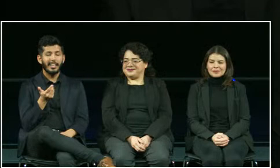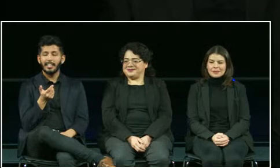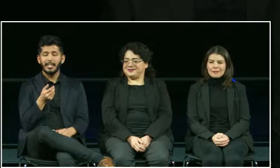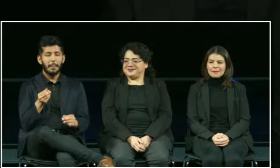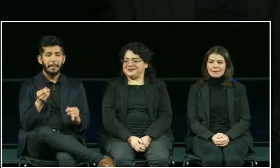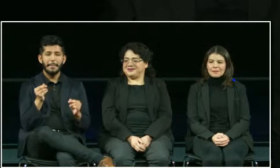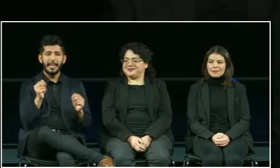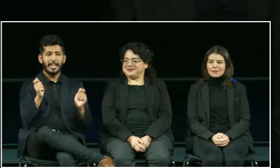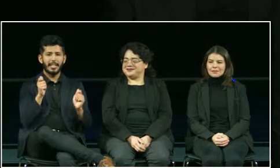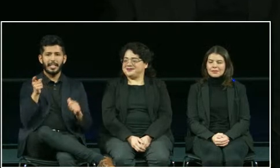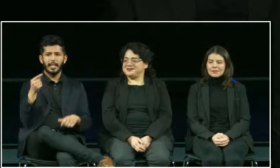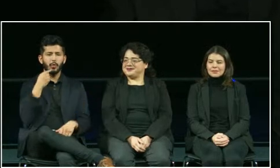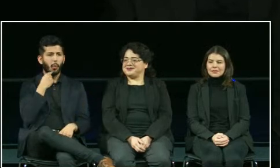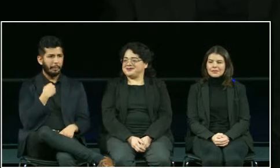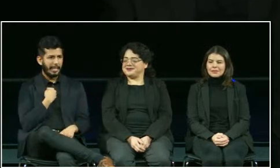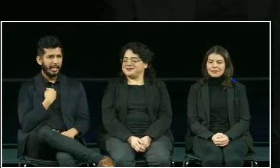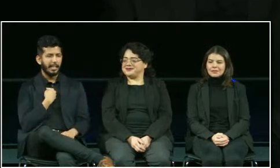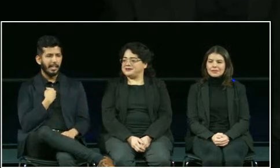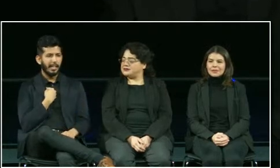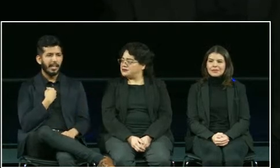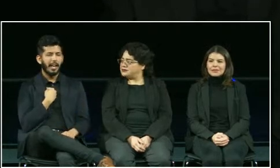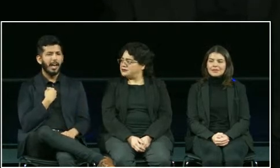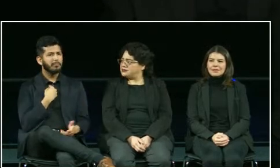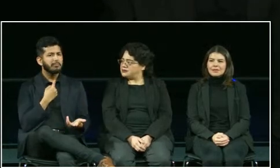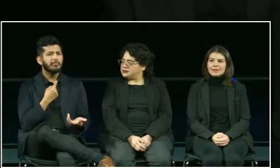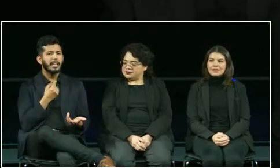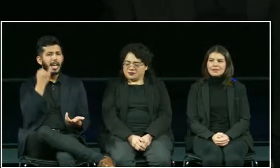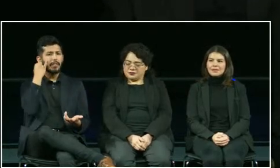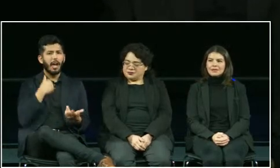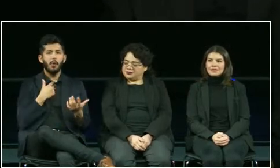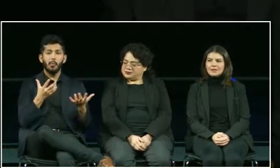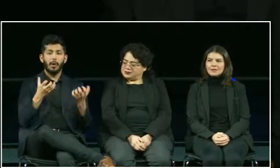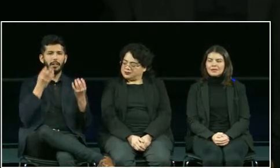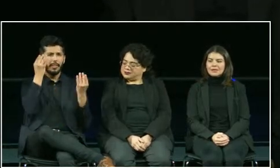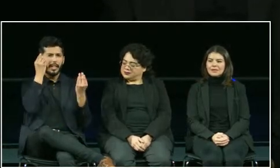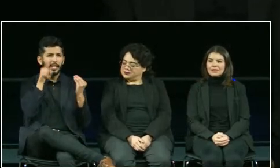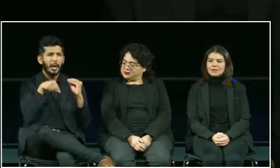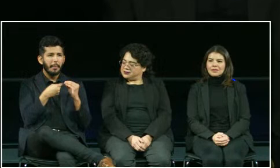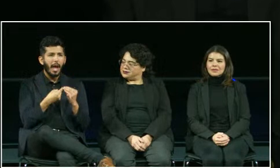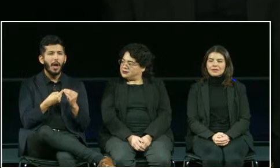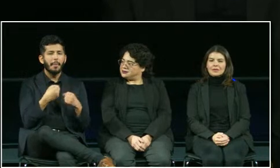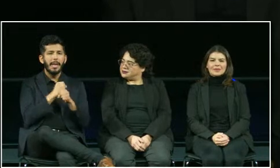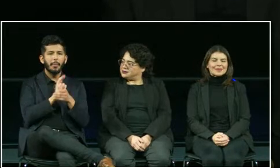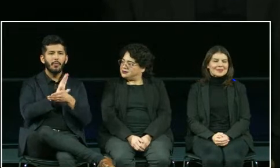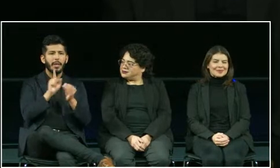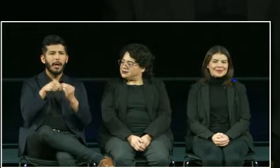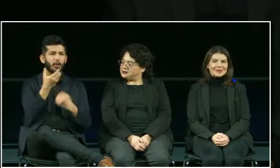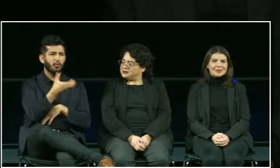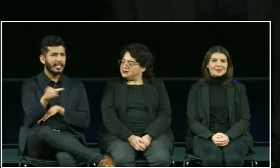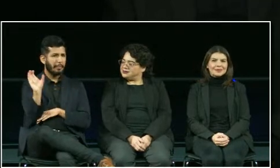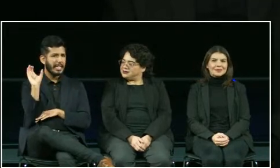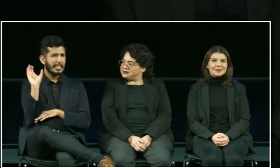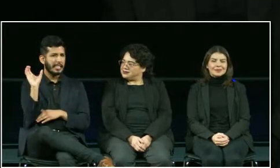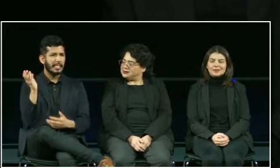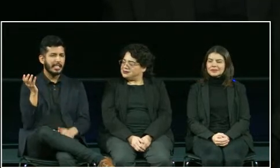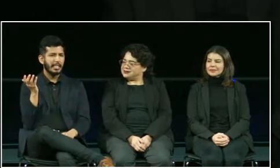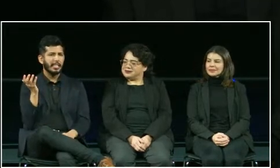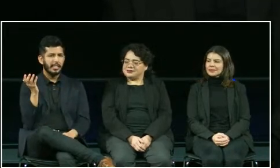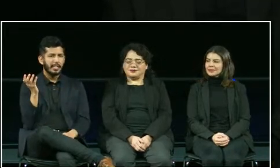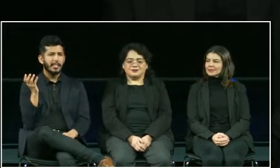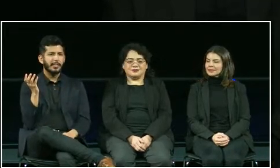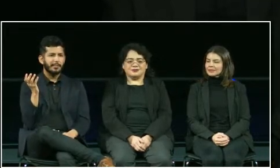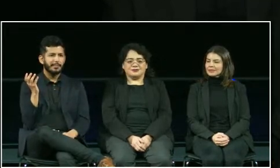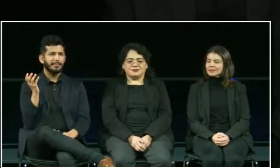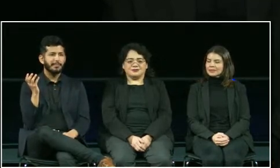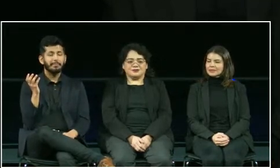he told me if I want to think about make a movie about Christmas. And